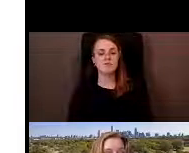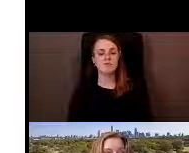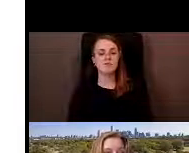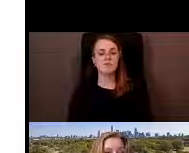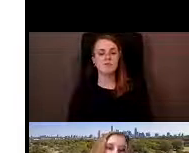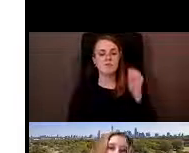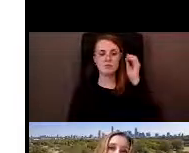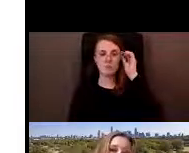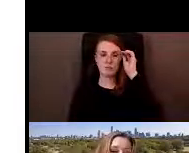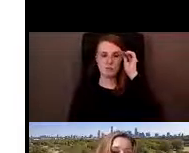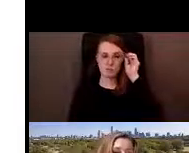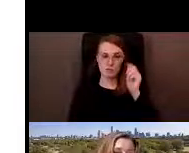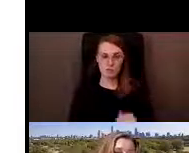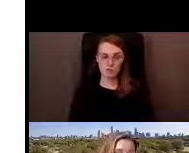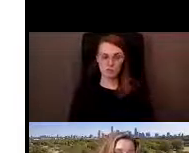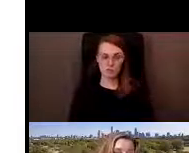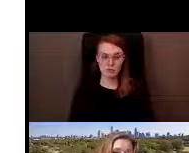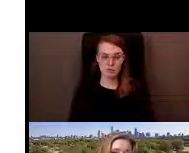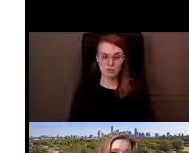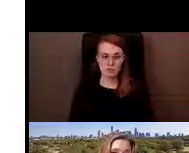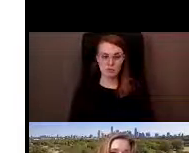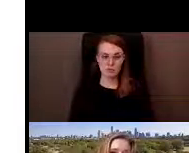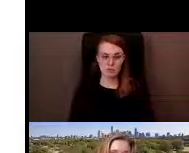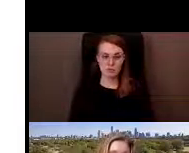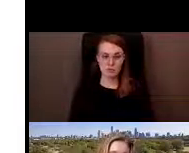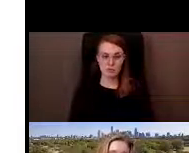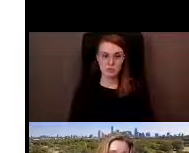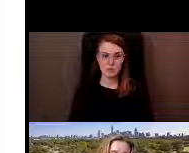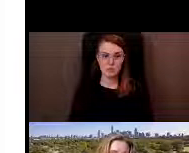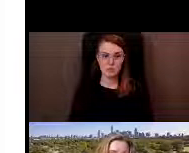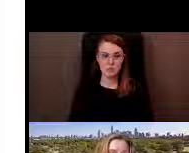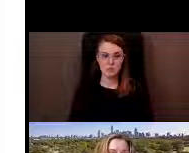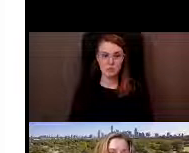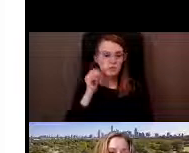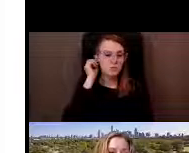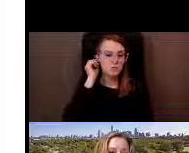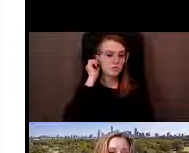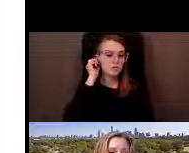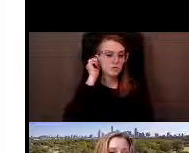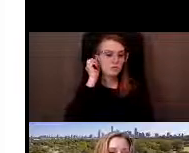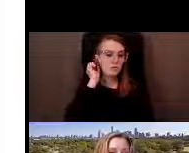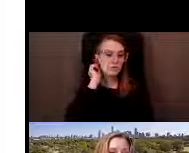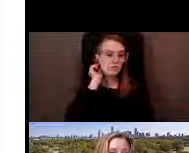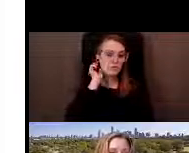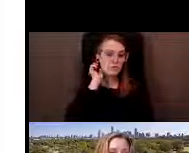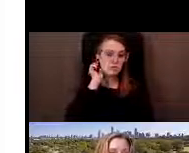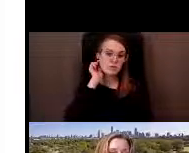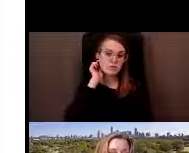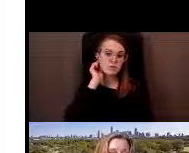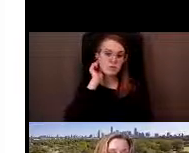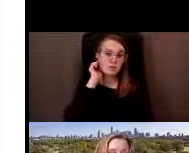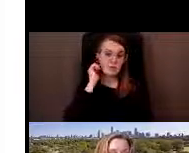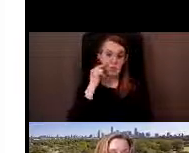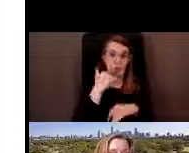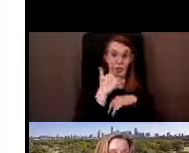So with this concept, the parking count has a slight increase over what's available today, but all